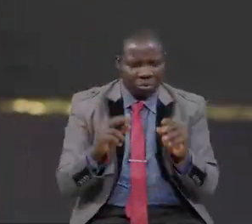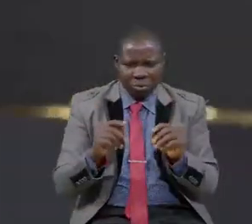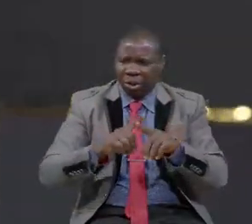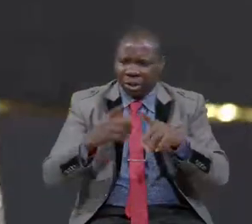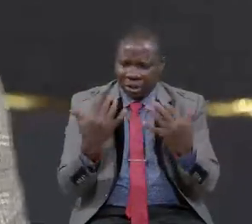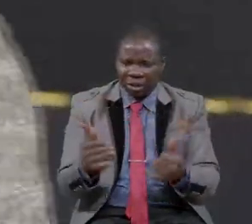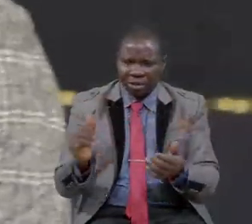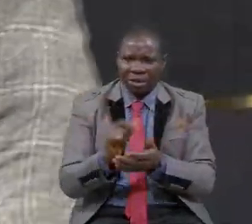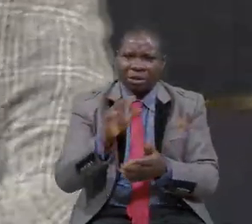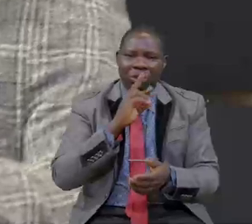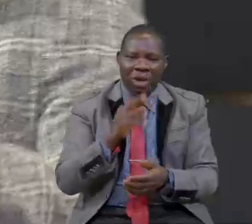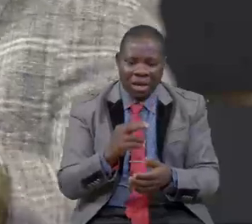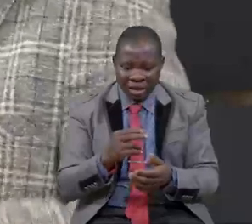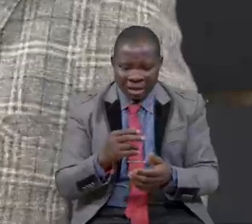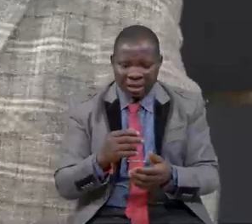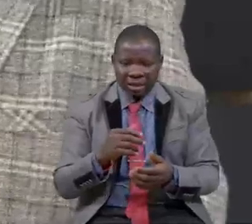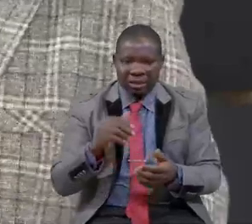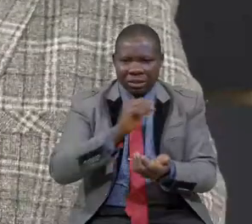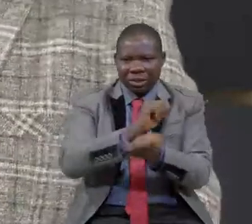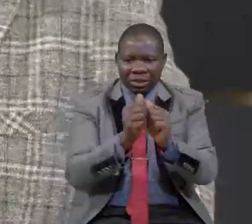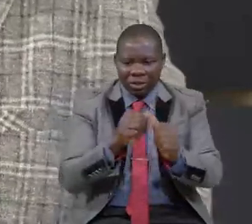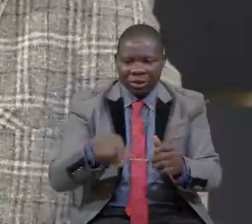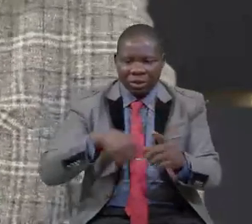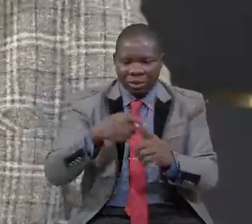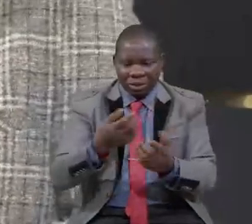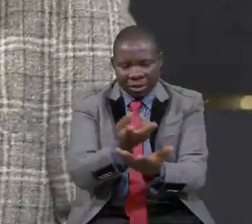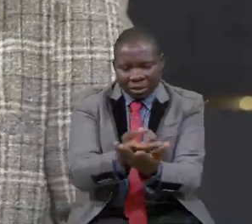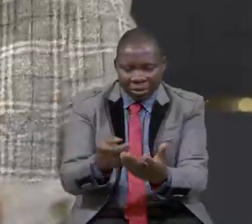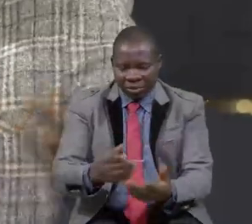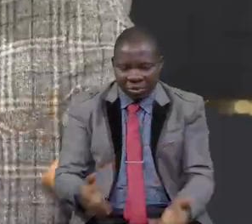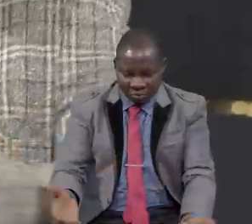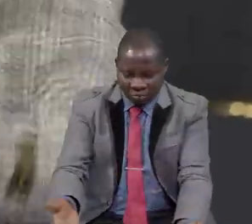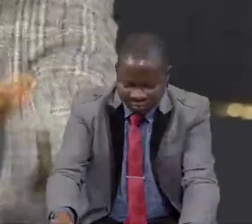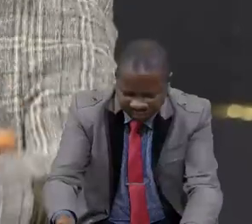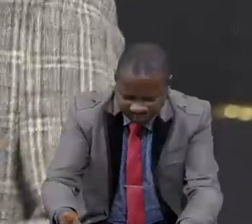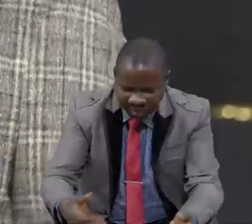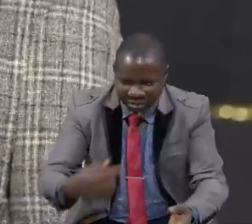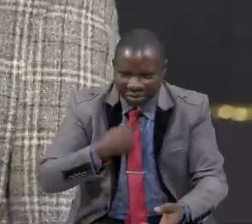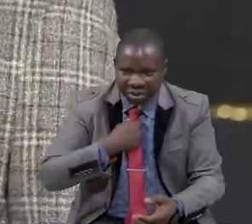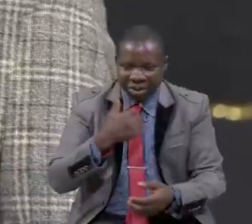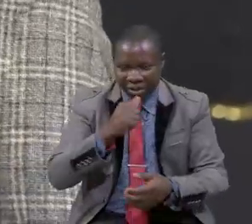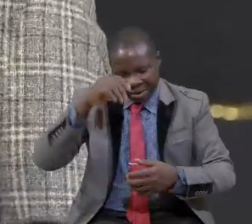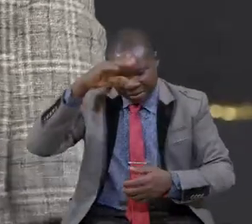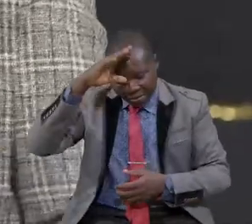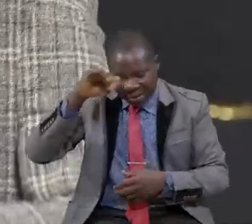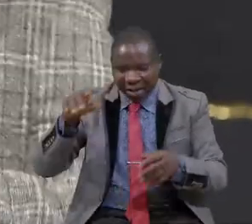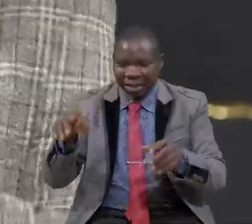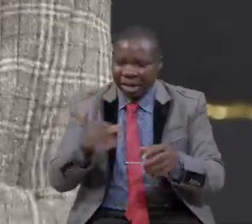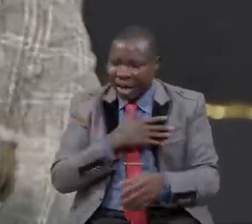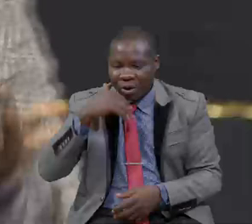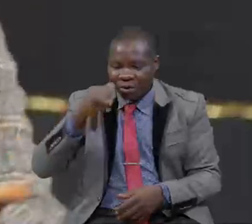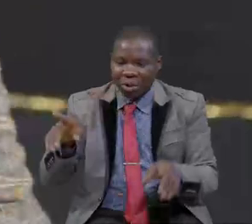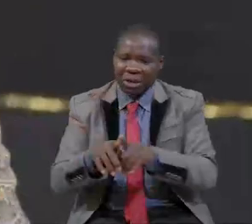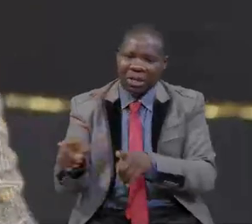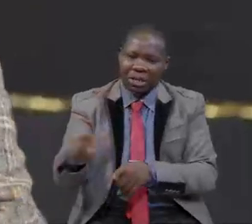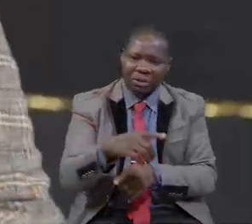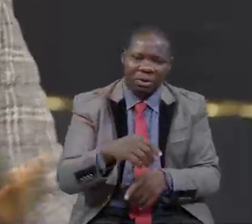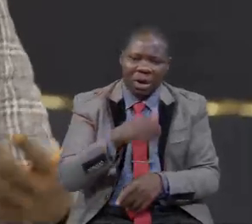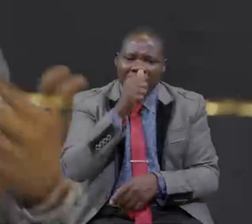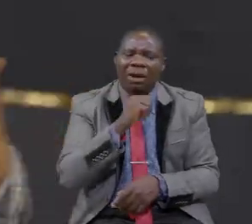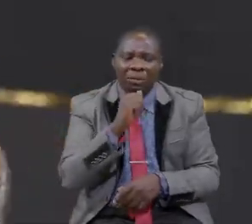prostrating, use your hand and pick them up. I'm a man like you are. I'm a woman like you are. And I'm not better than you